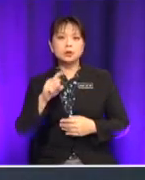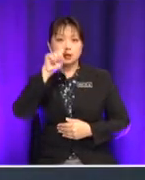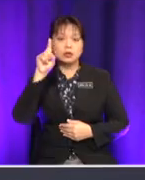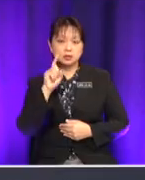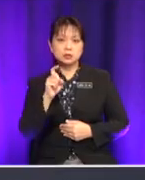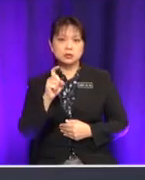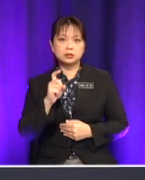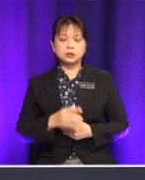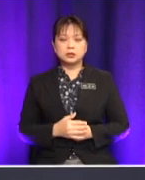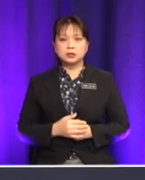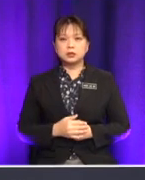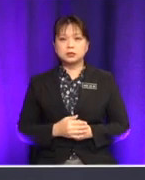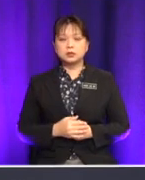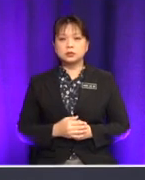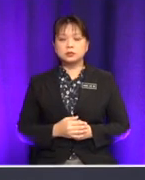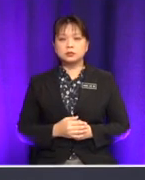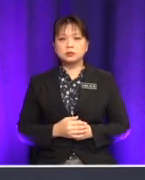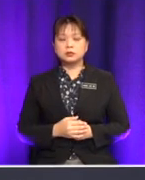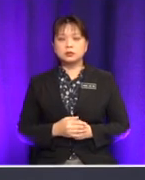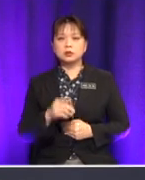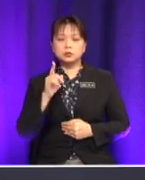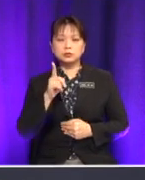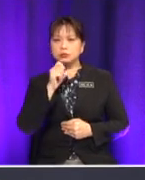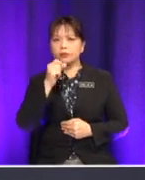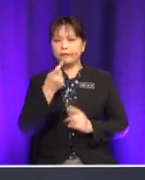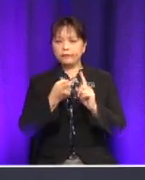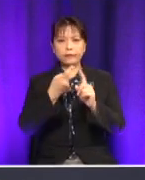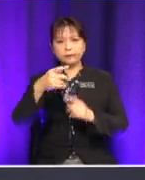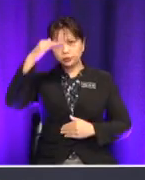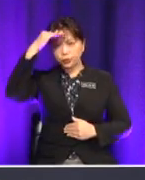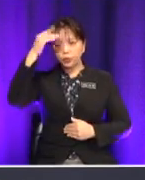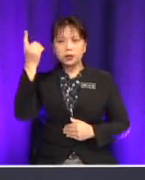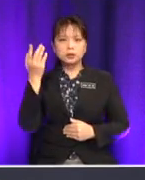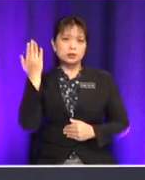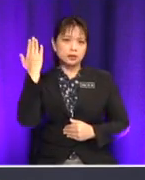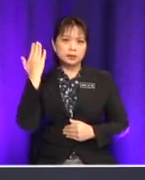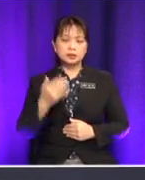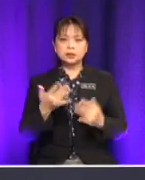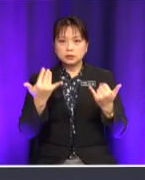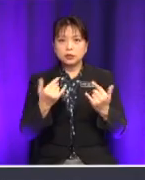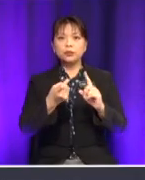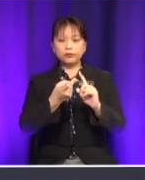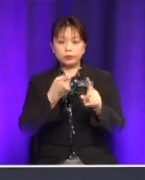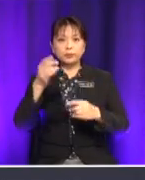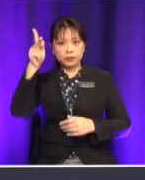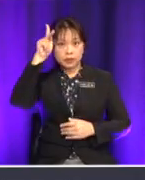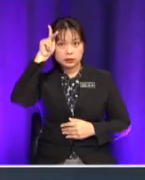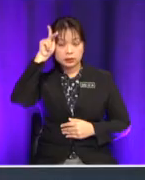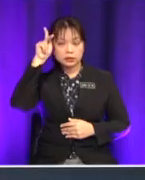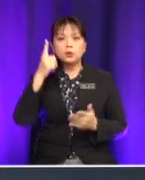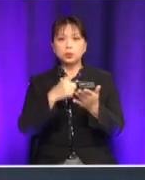Shafika. Weren't you from Johor previously? Now yes. You came from Kuala Musang. What happened? Did you...